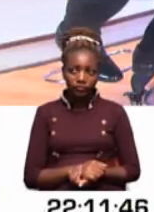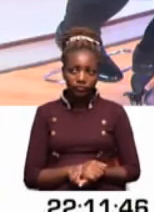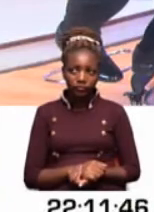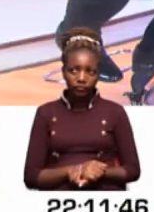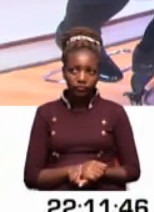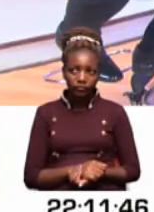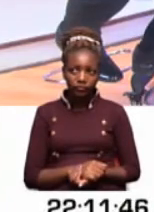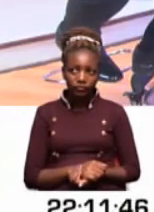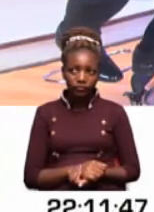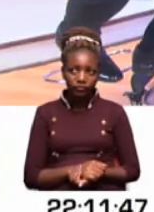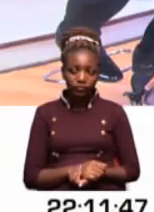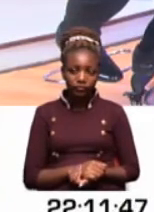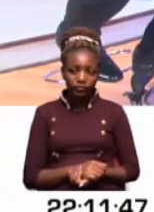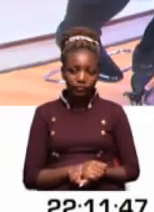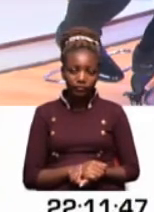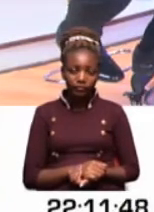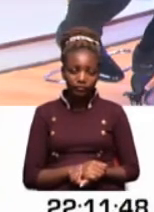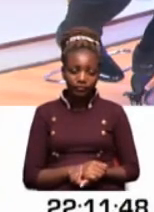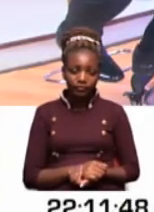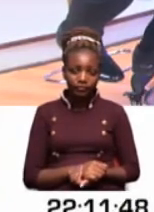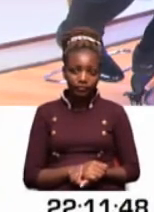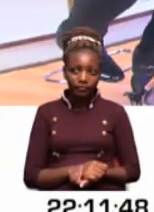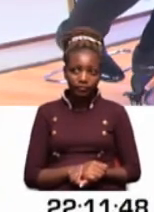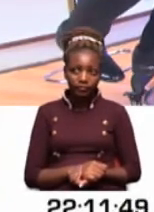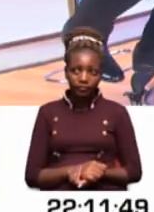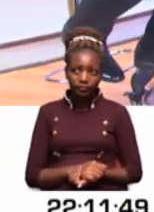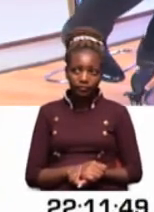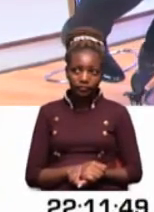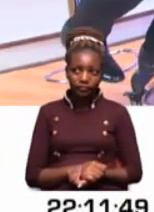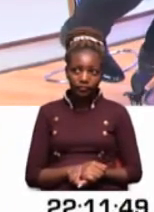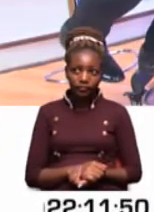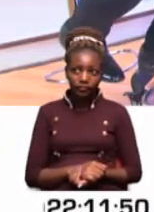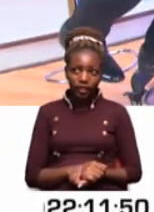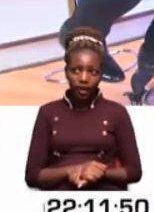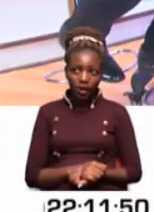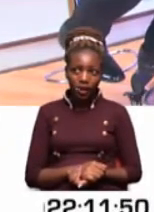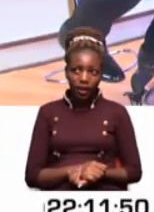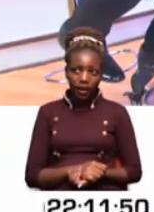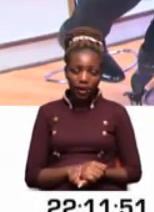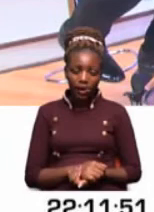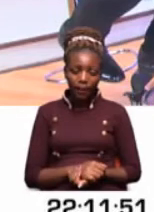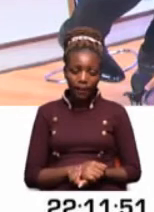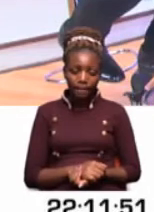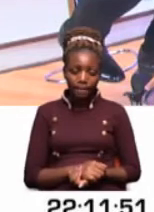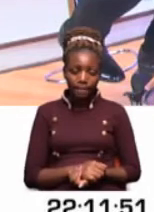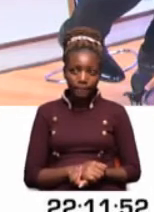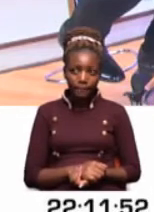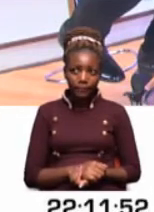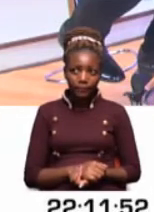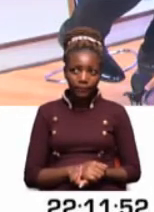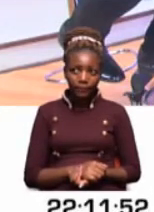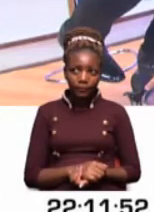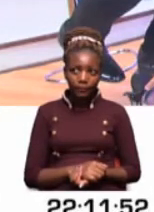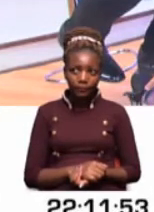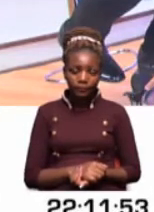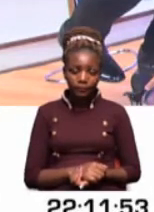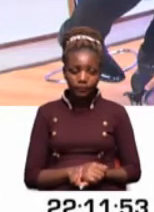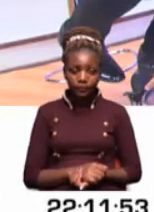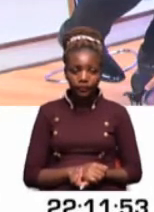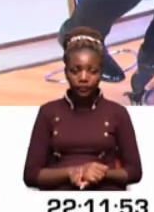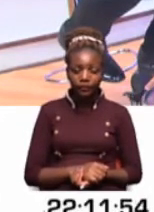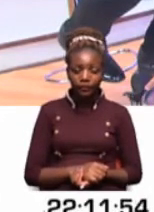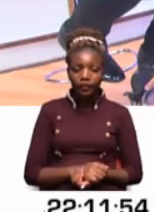such a discussion. Nonetheless, it's not the first, neither will it be the last. Yes. To have this discussion. Jeremiah Kioni, Member of Parliament, Betty